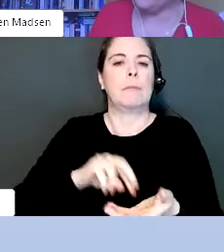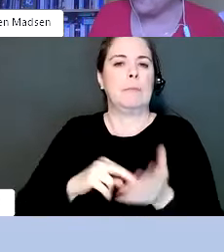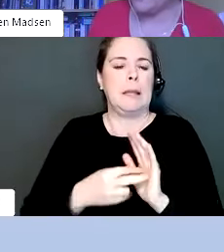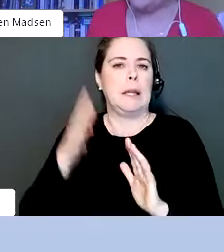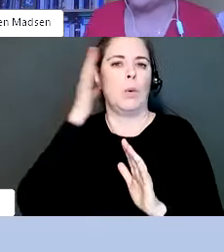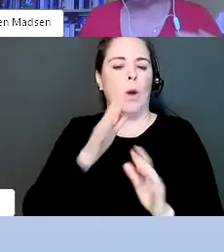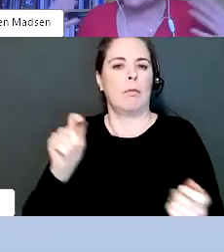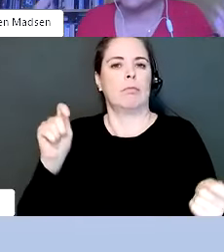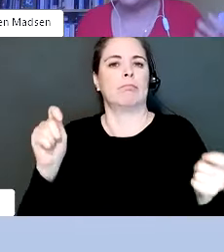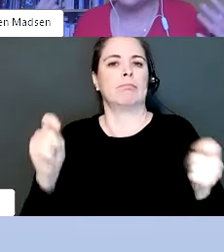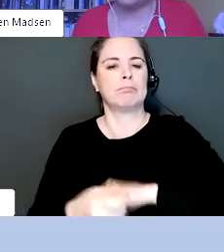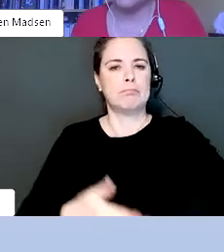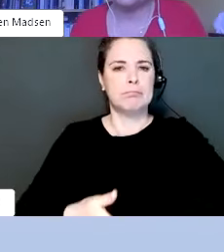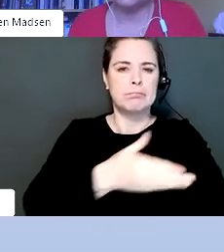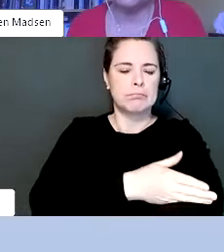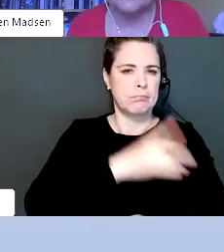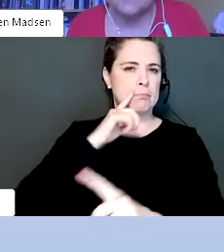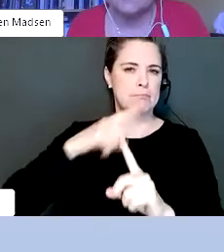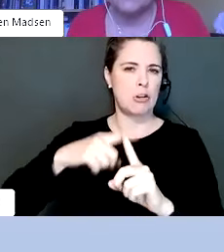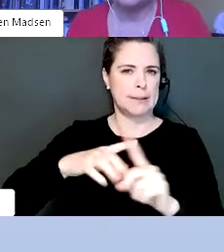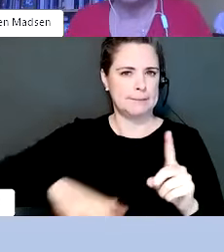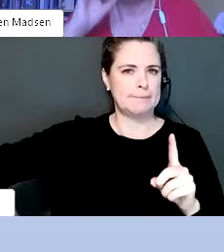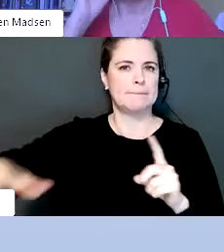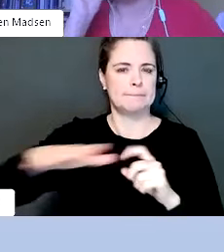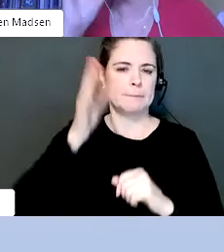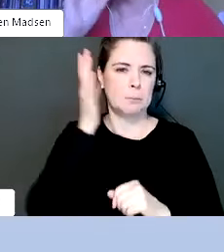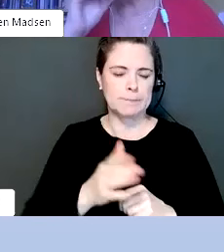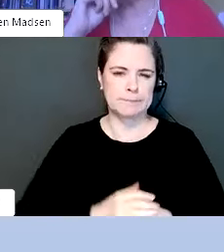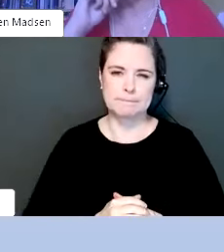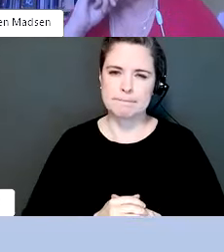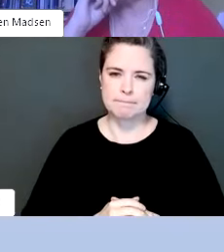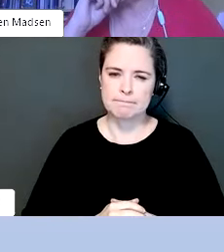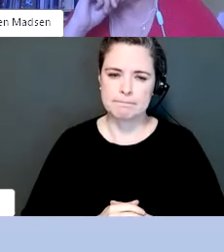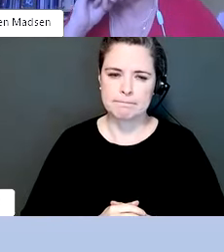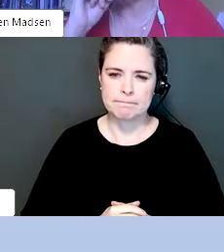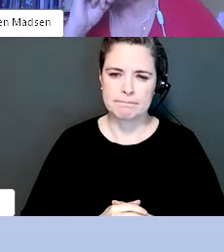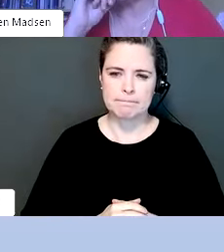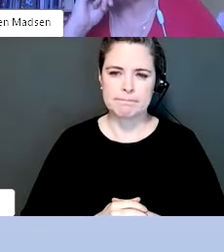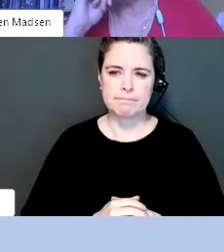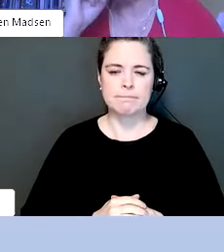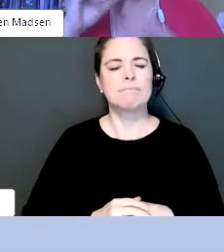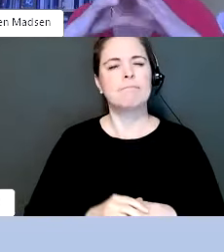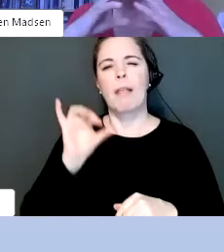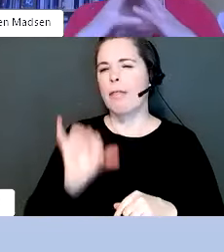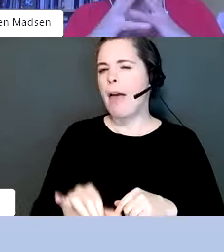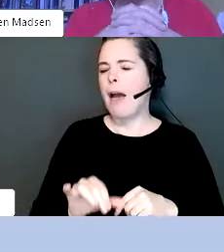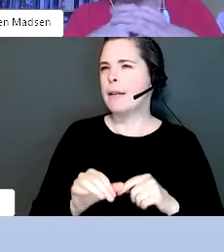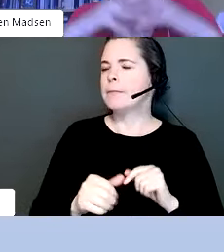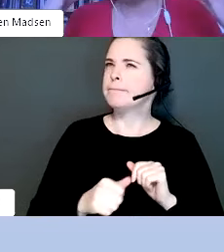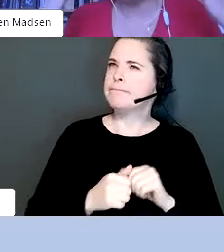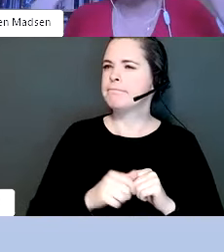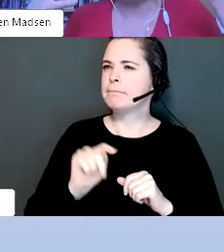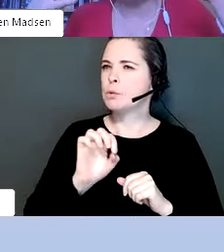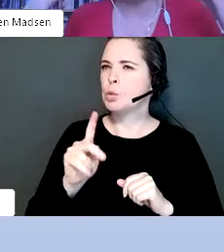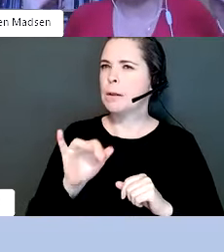positive environment and considering the environment itself. That's one of the things with regard to the toolkit. We really had to